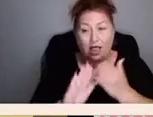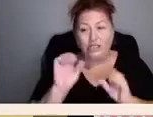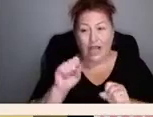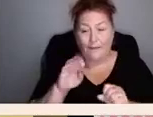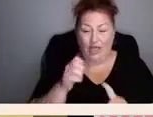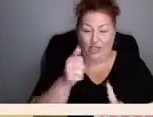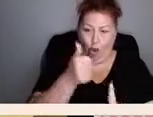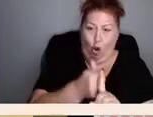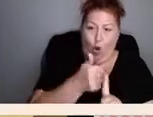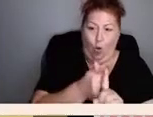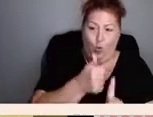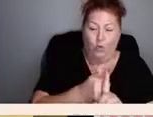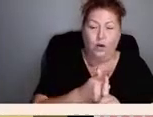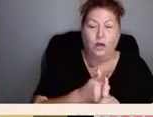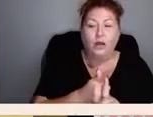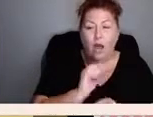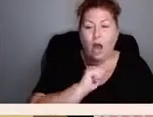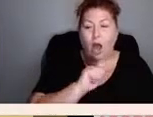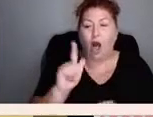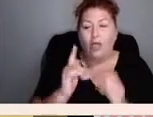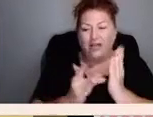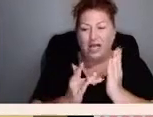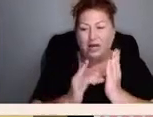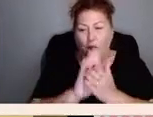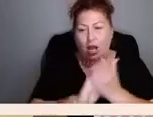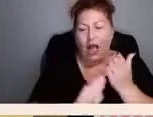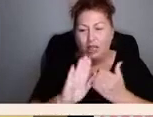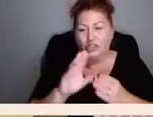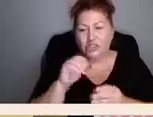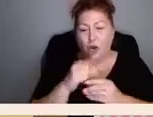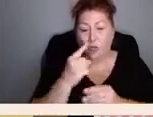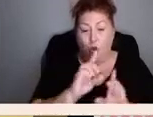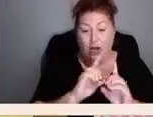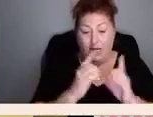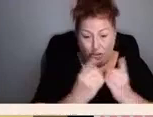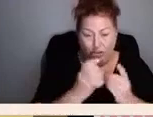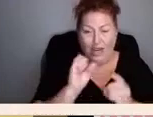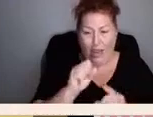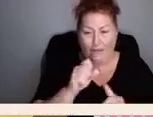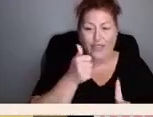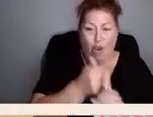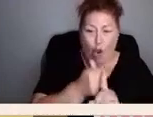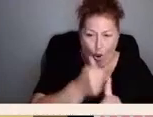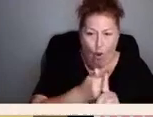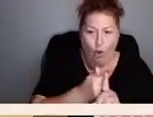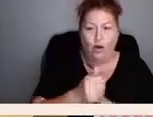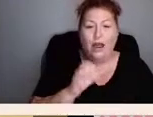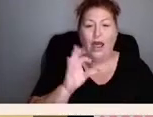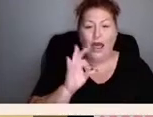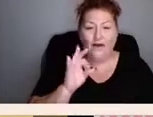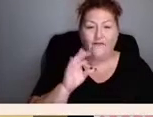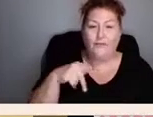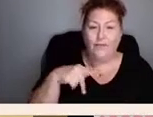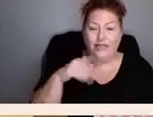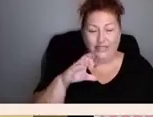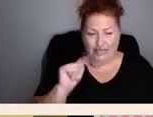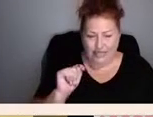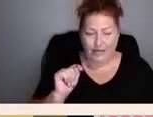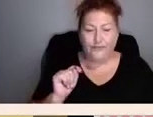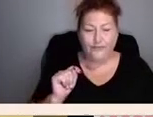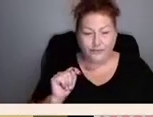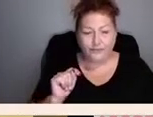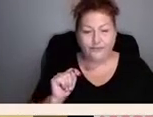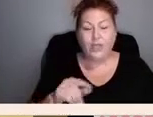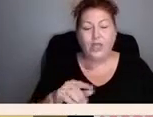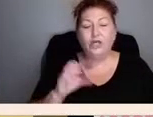their own. All of the technical colleges in one district can be their own FPCTPE,